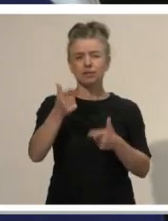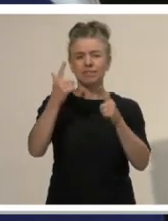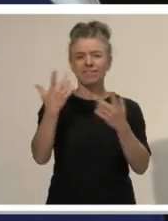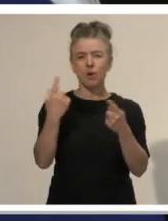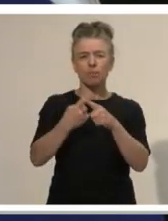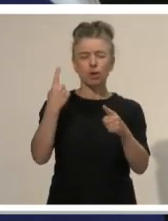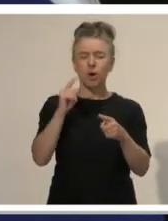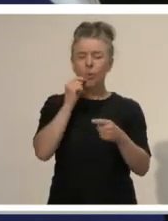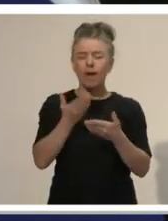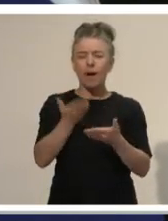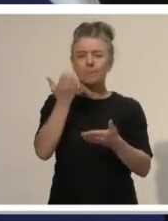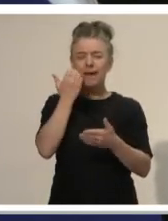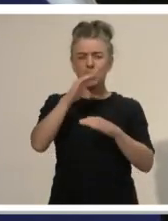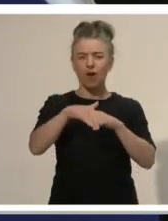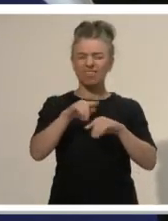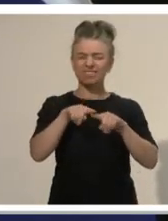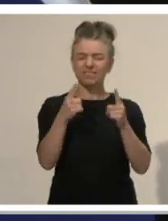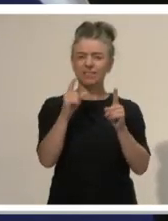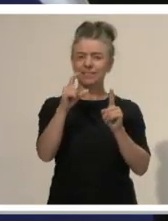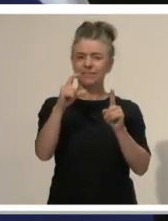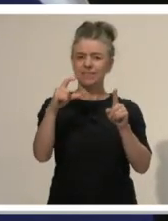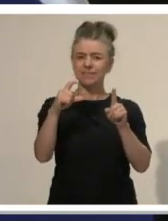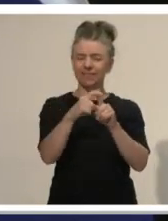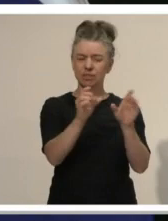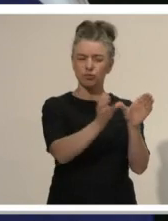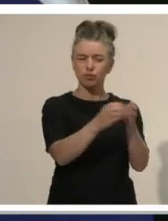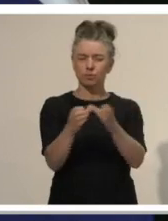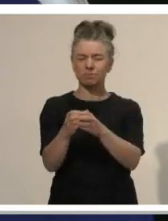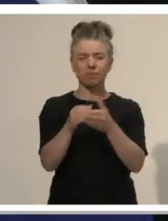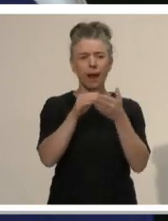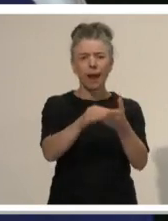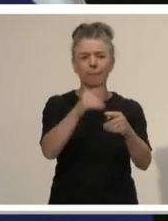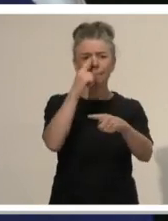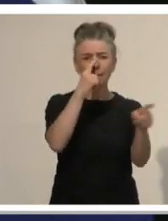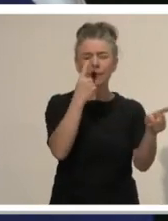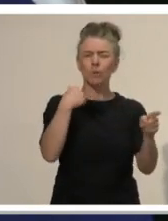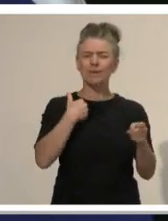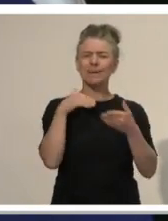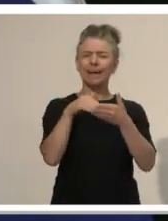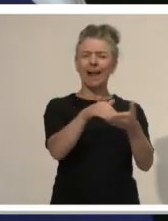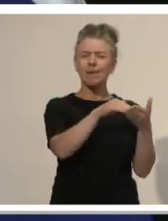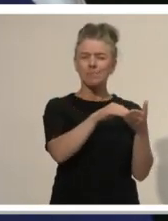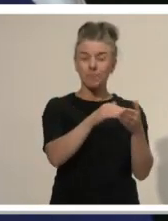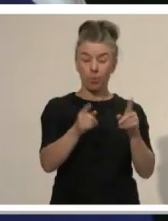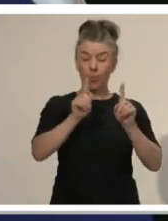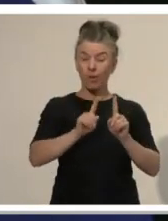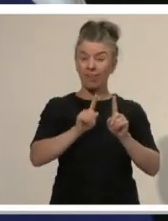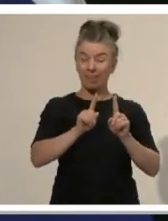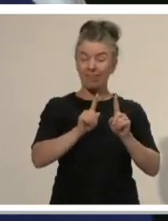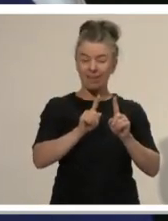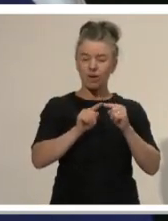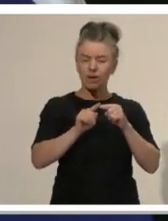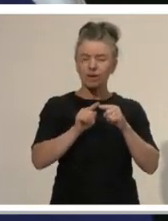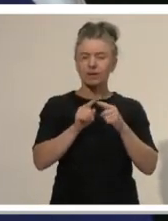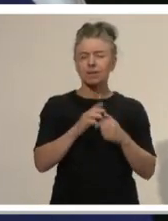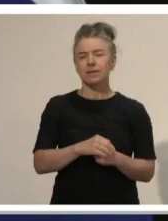civil defence groups across the country have been doing to support vulnerable New Zealanders. She'll also be joined by Police Commissioner